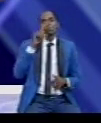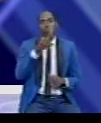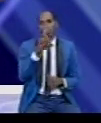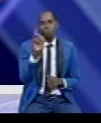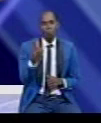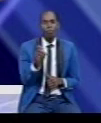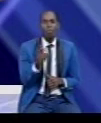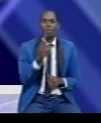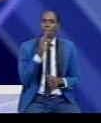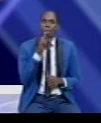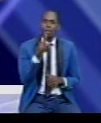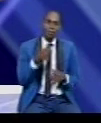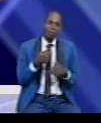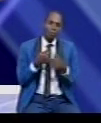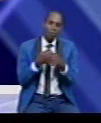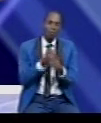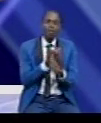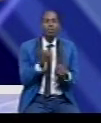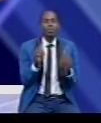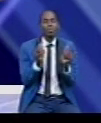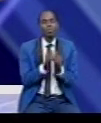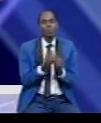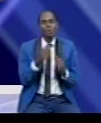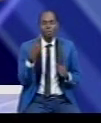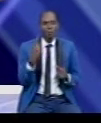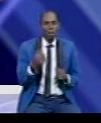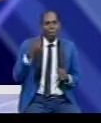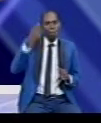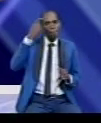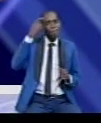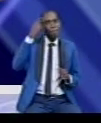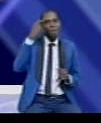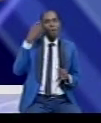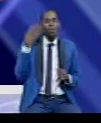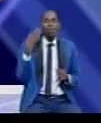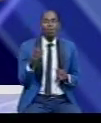Are you following with the mindset of the